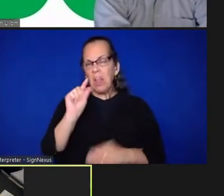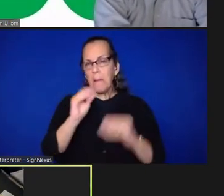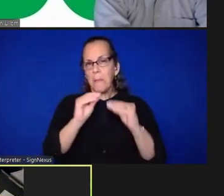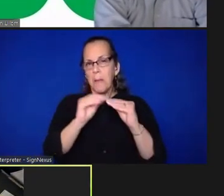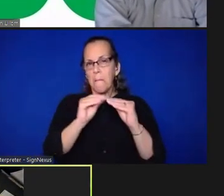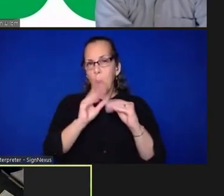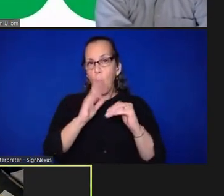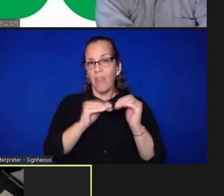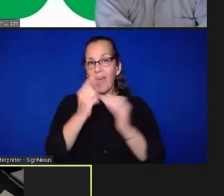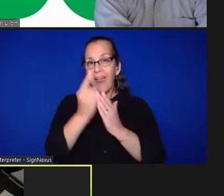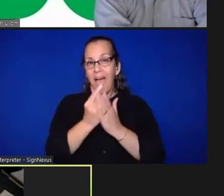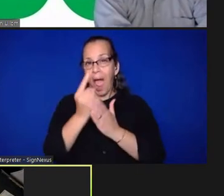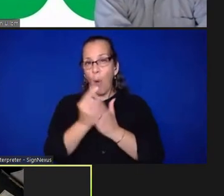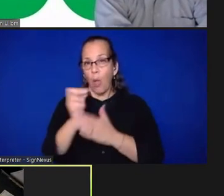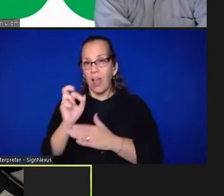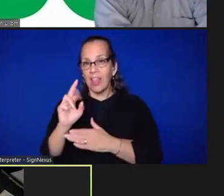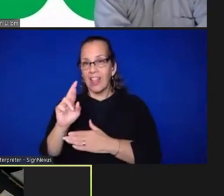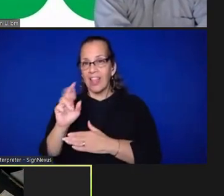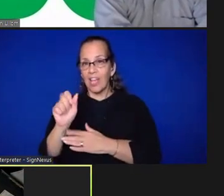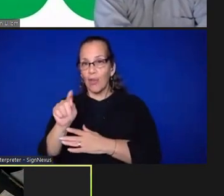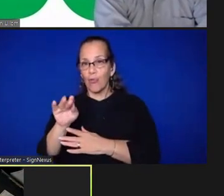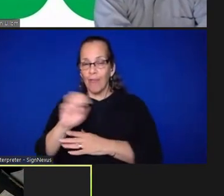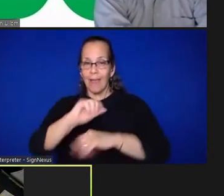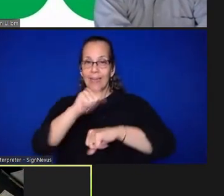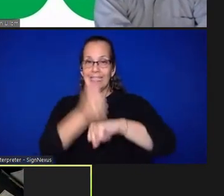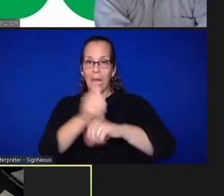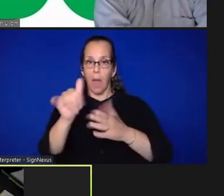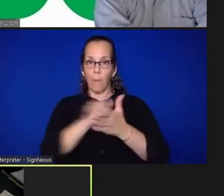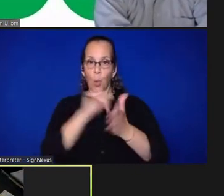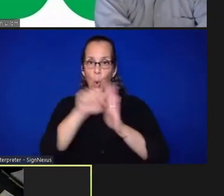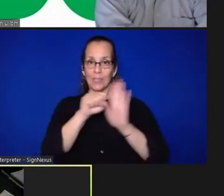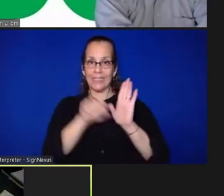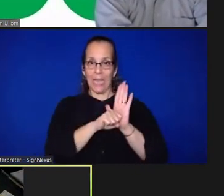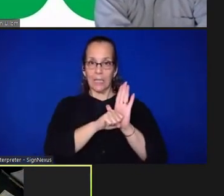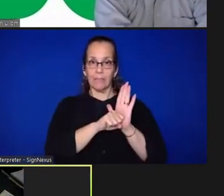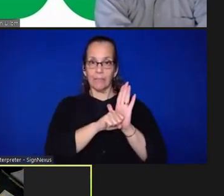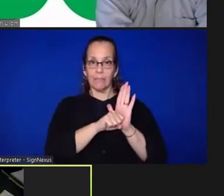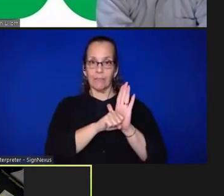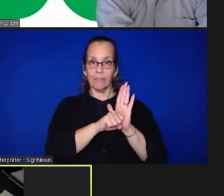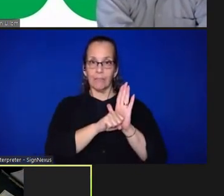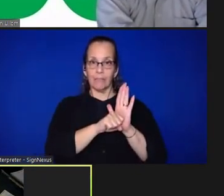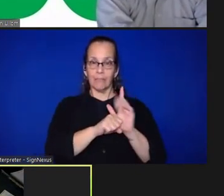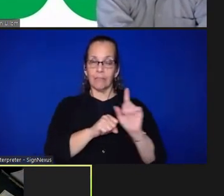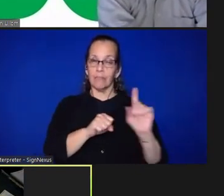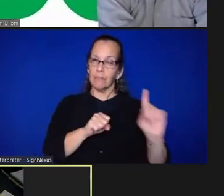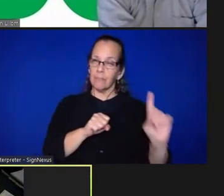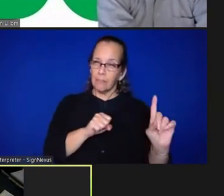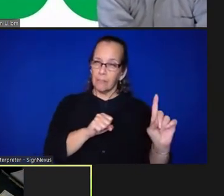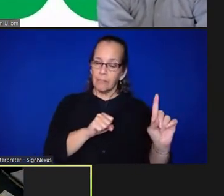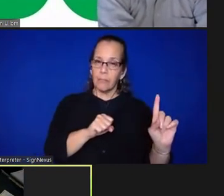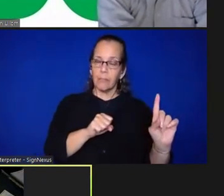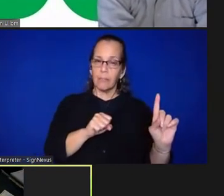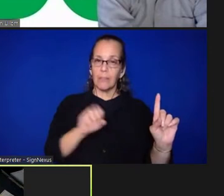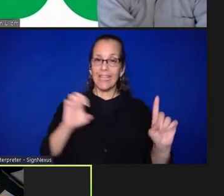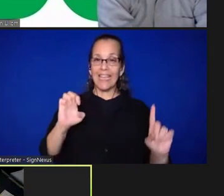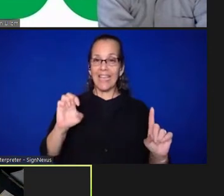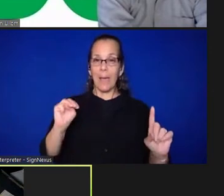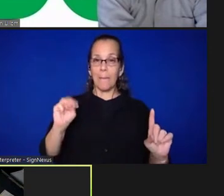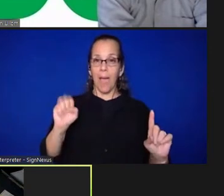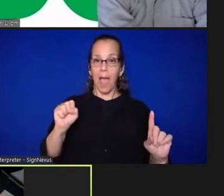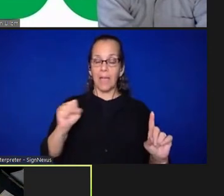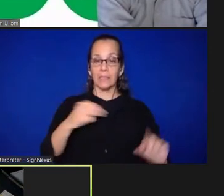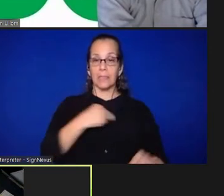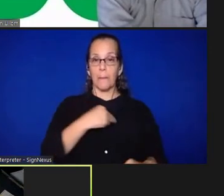rate that's set by New York State despite EMS members absolute